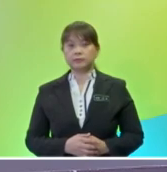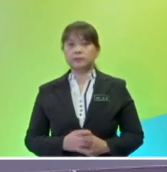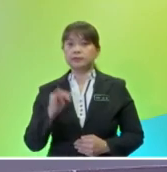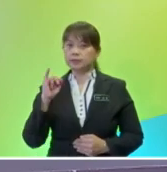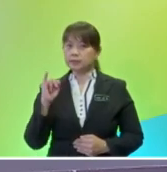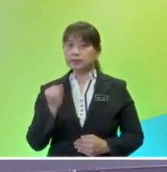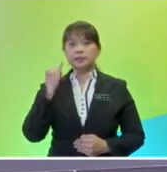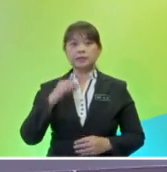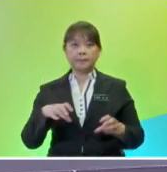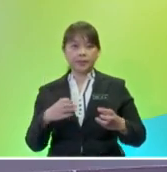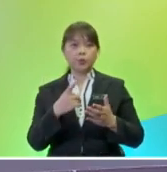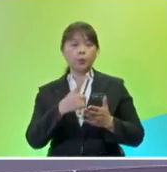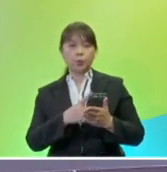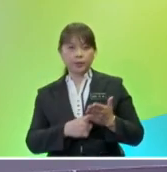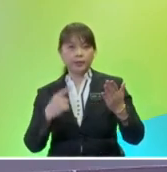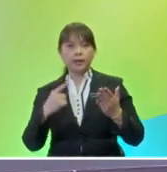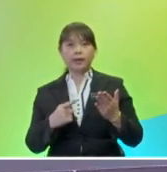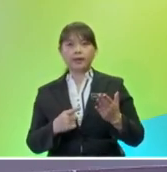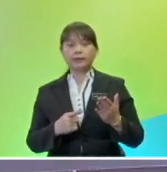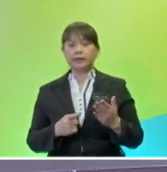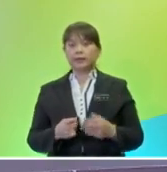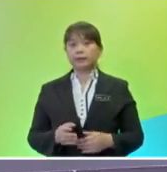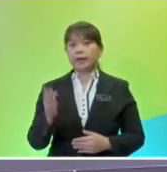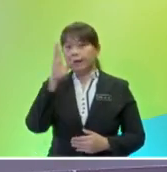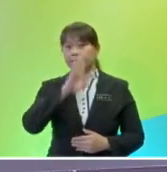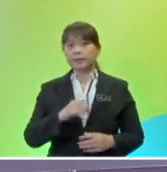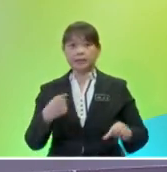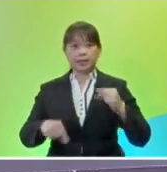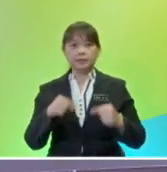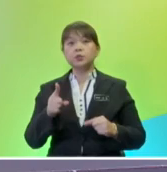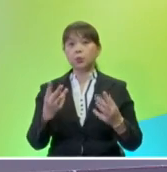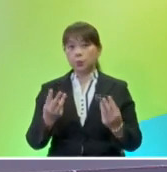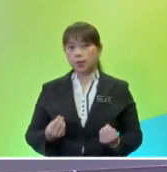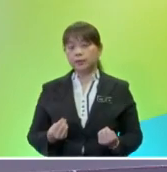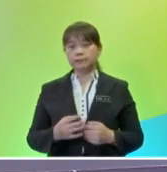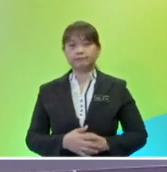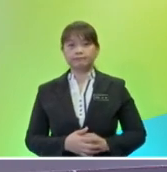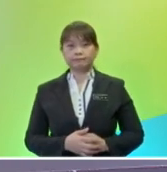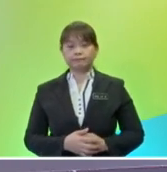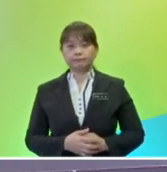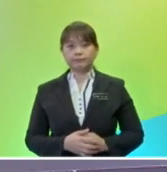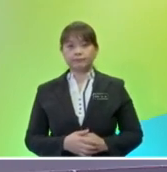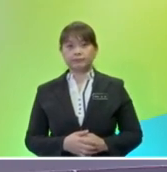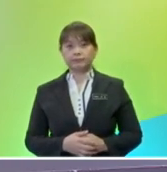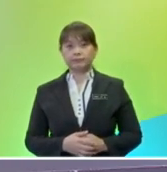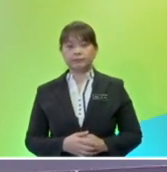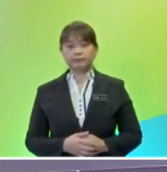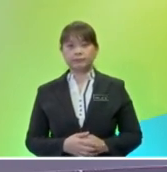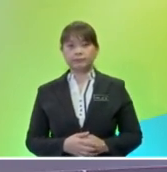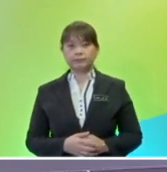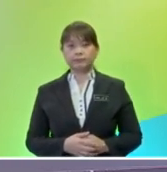want. Right. You just use a magnet and also something that can be attracted to